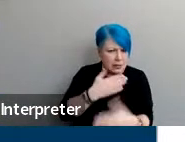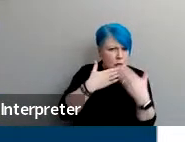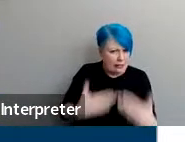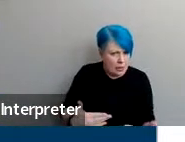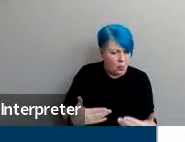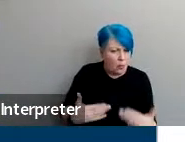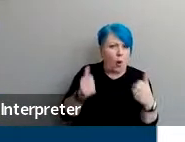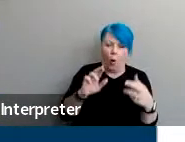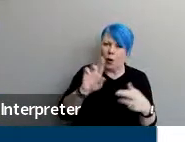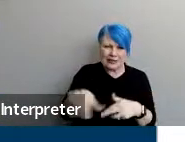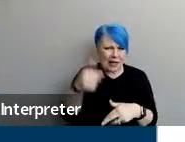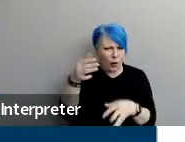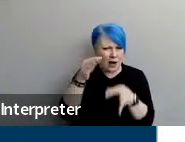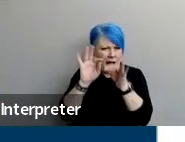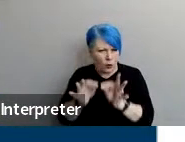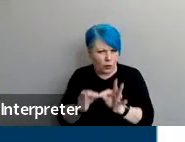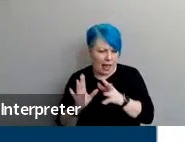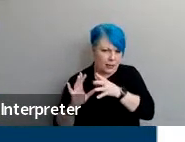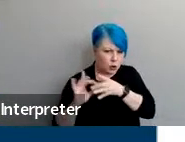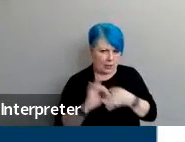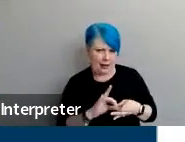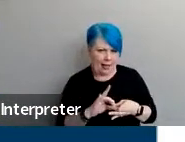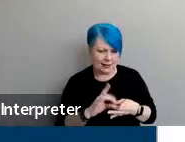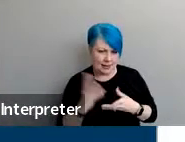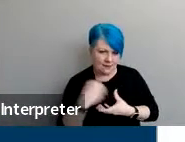other factor there that we should identify?